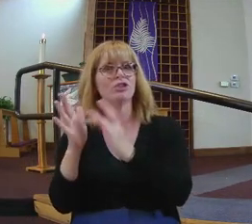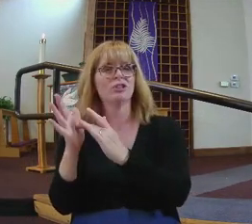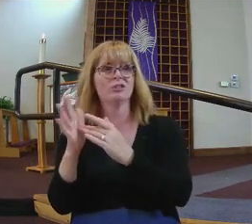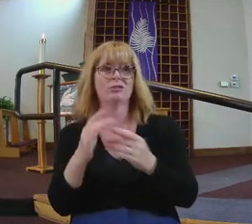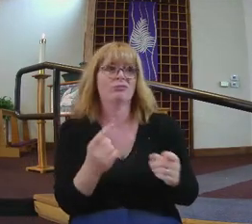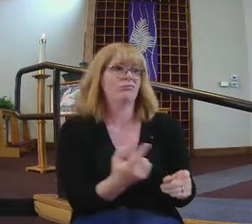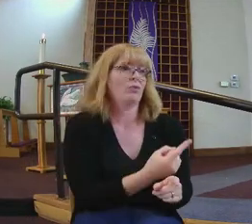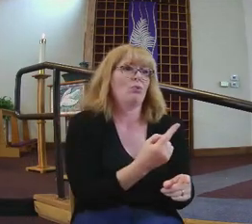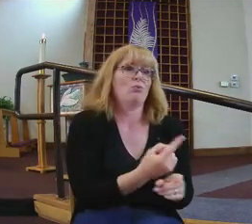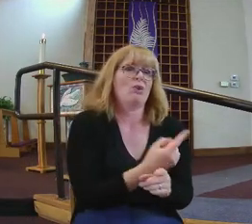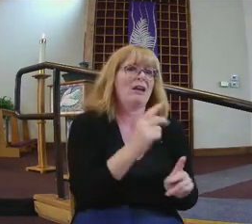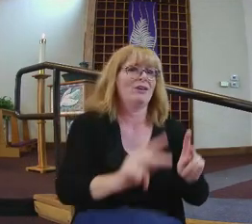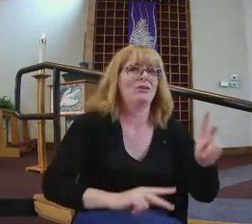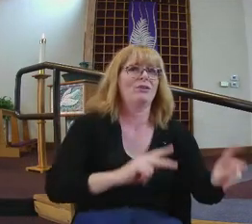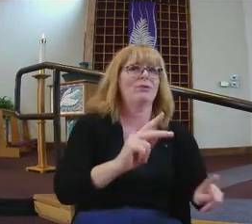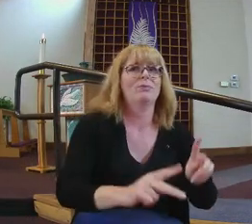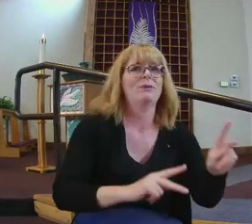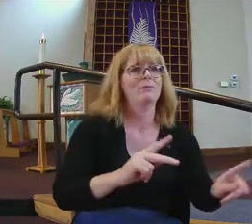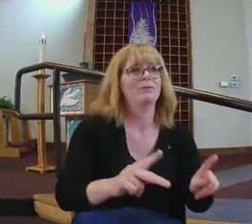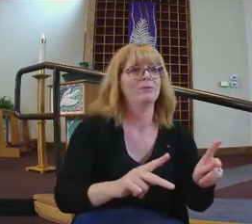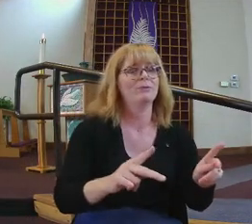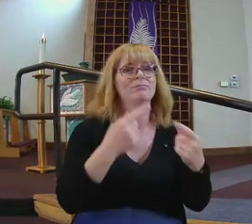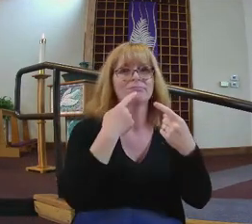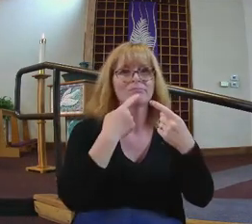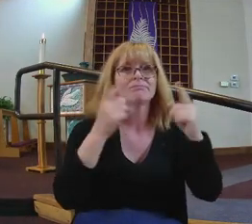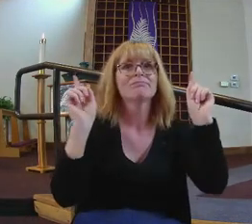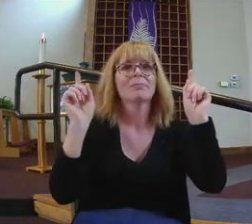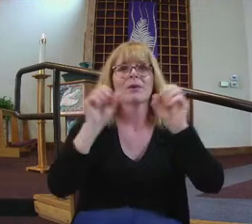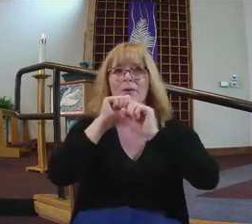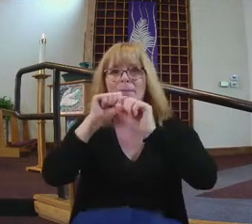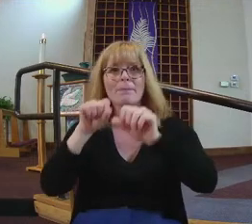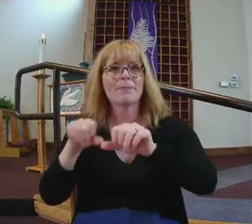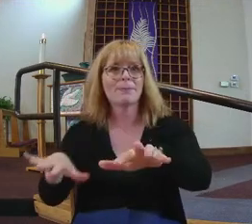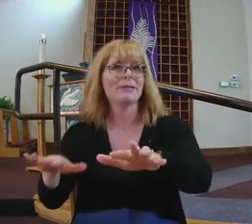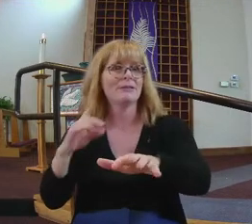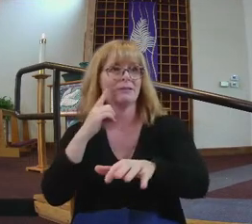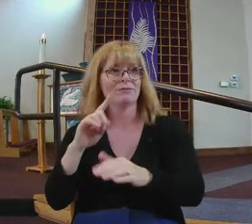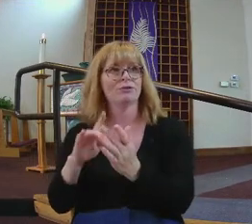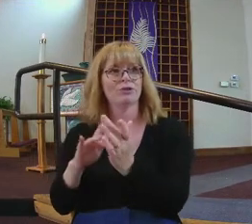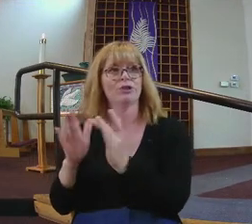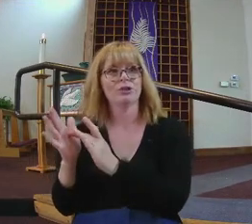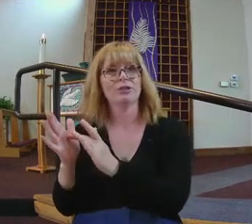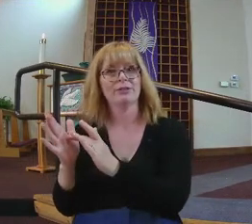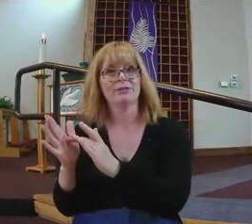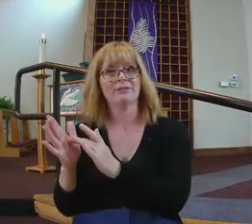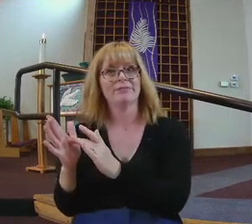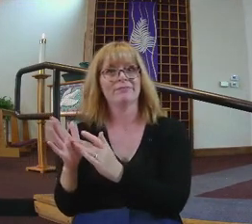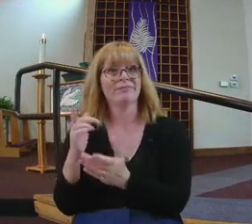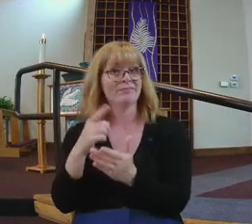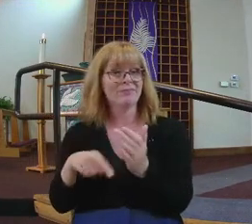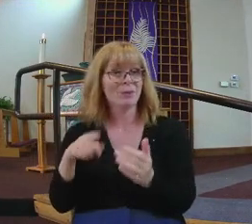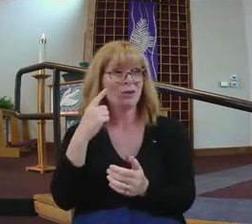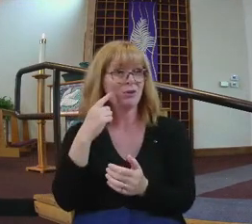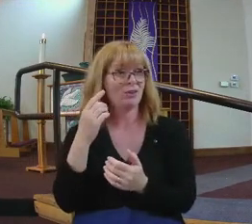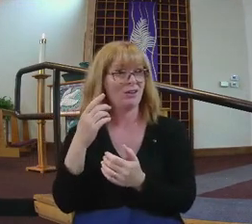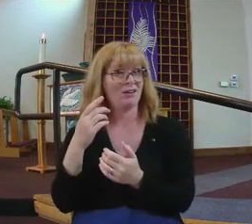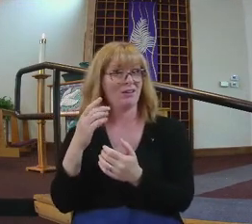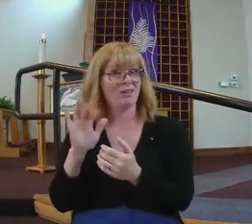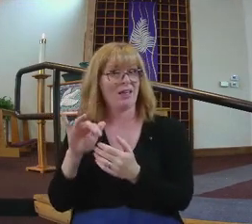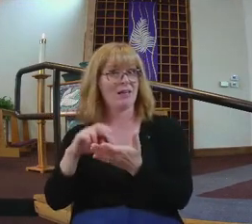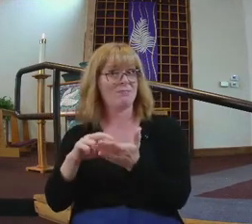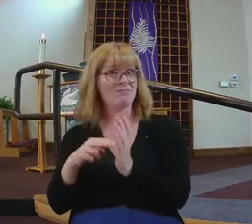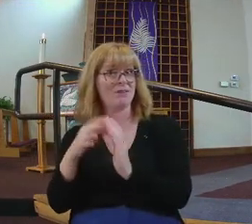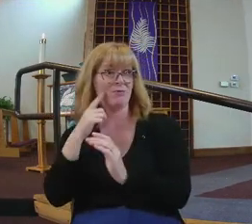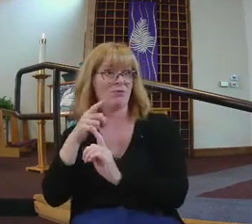folks pronouncing a blessing upon Jesus. What do you think that might have meant to Jesus as